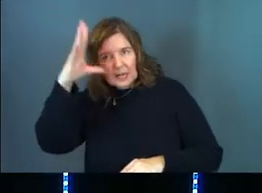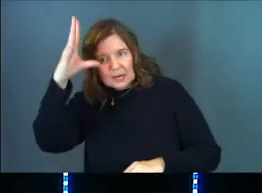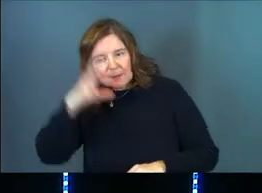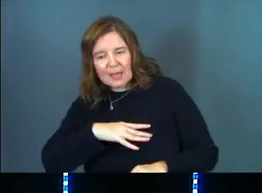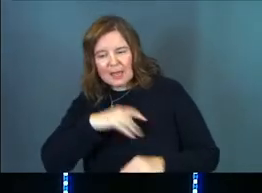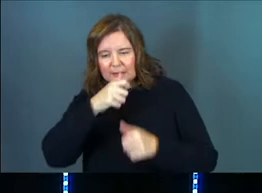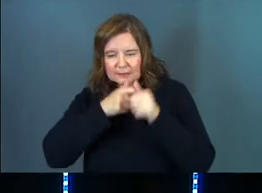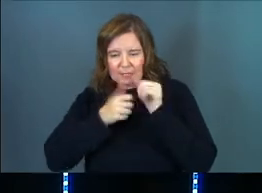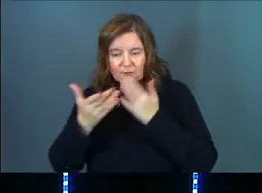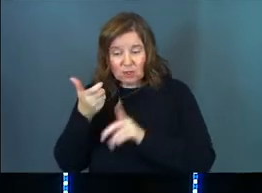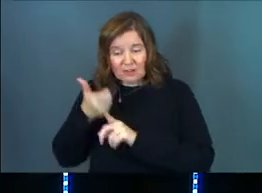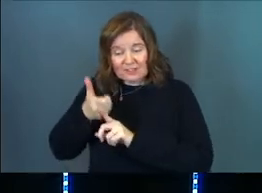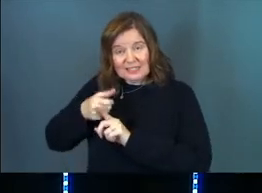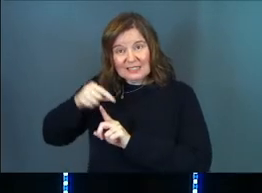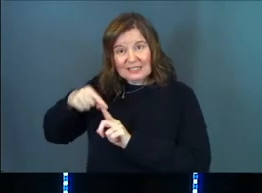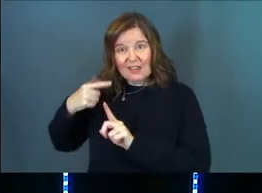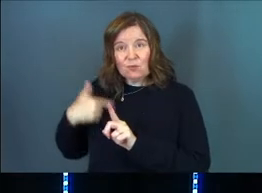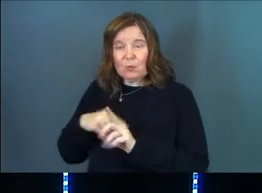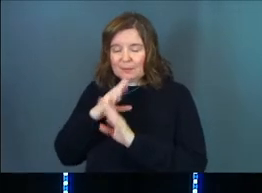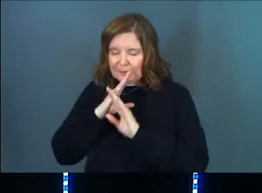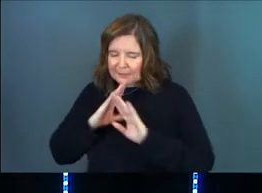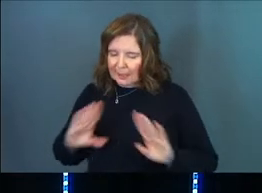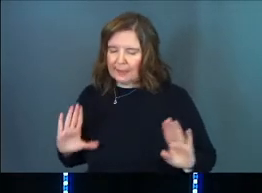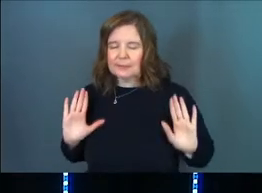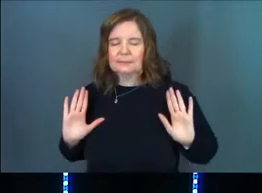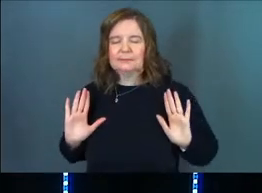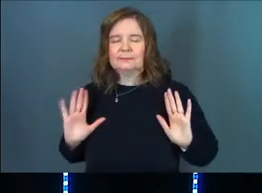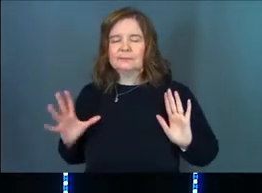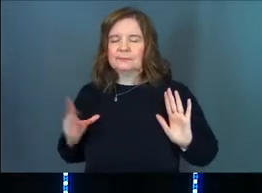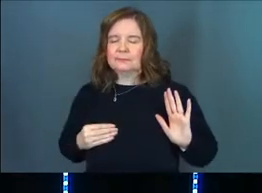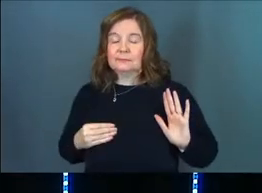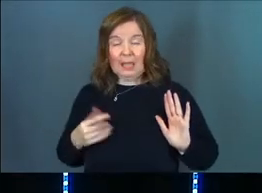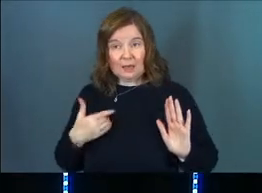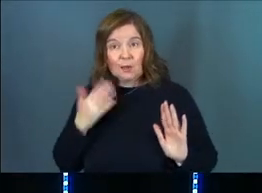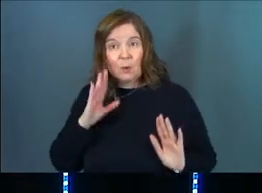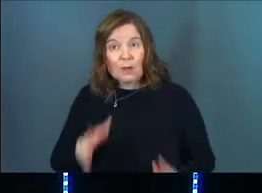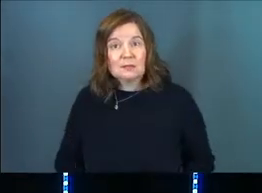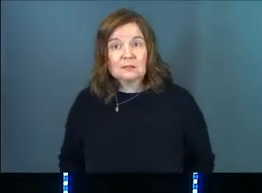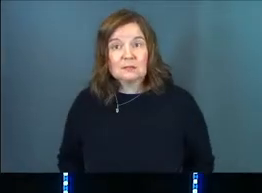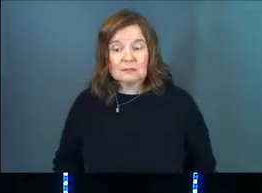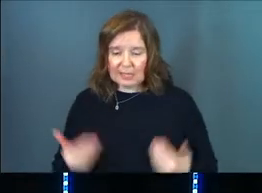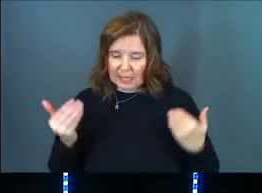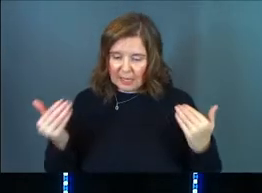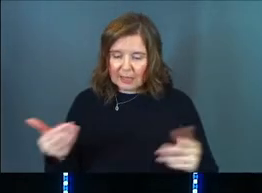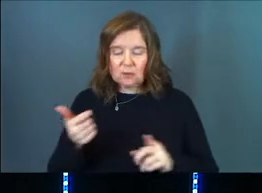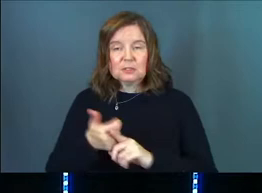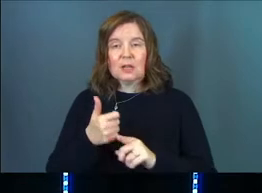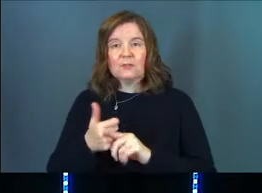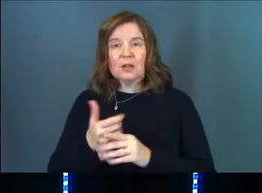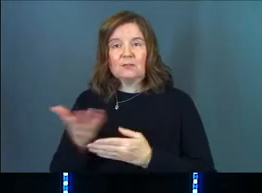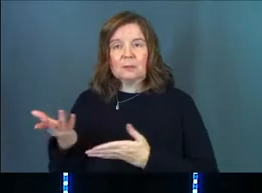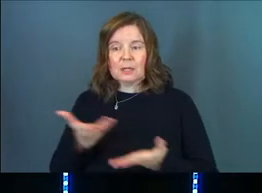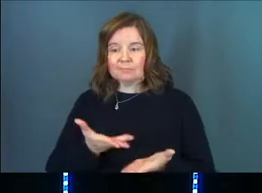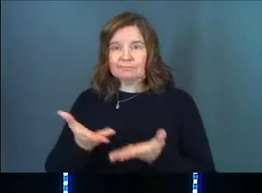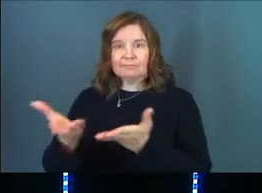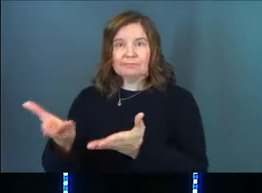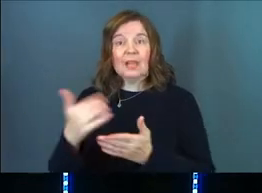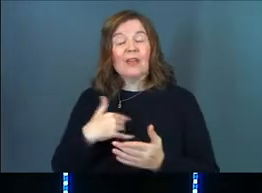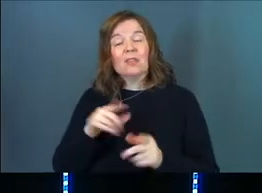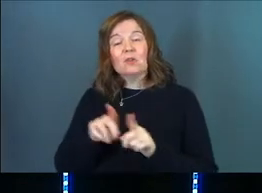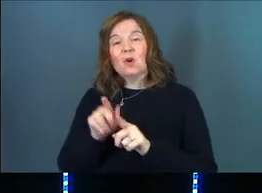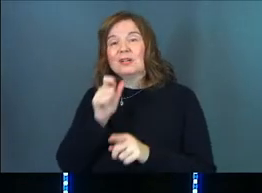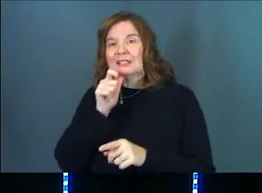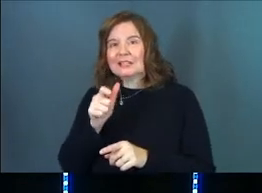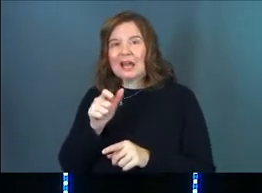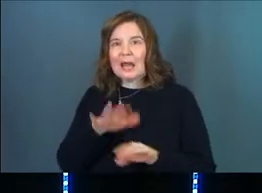the suffering servant himself, would be silent before his accusers. And he was. He allows himself to be carried off. And this, by the